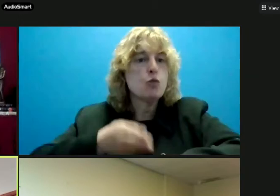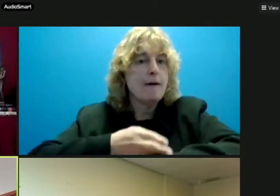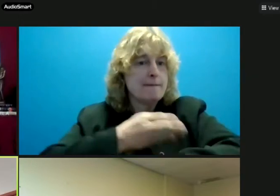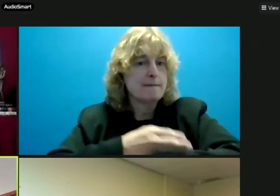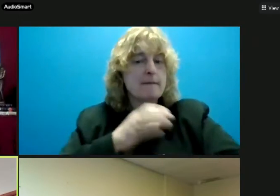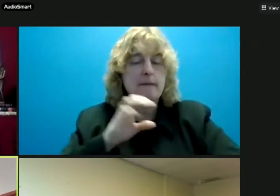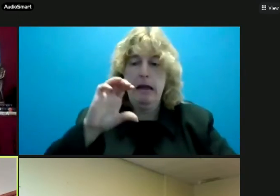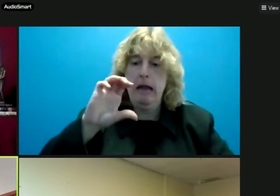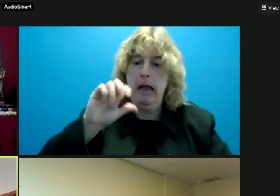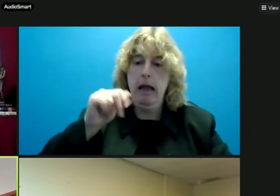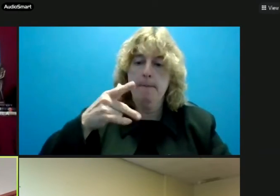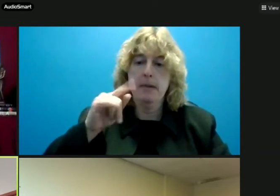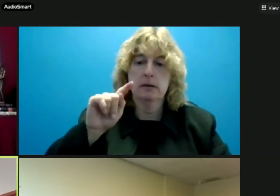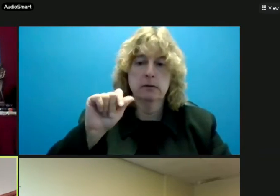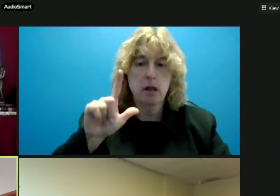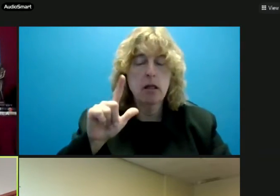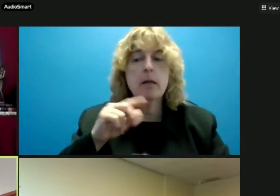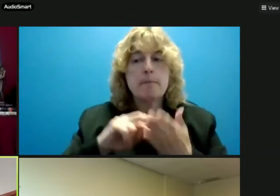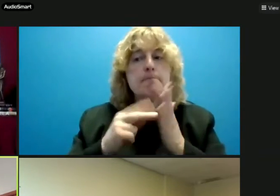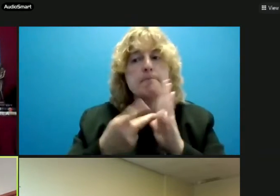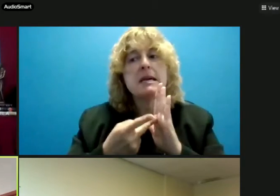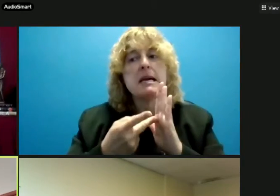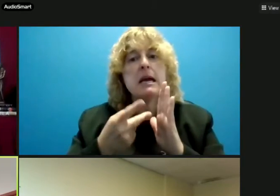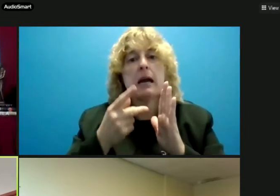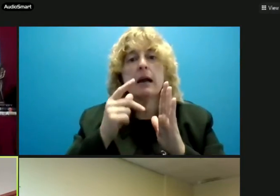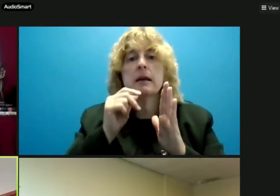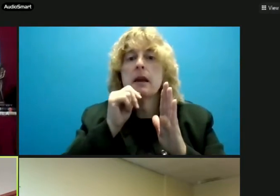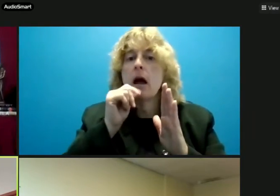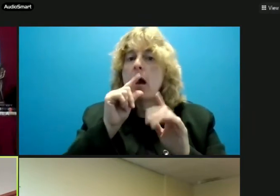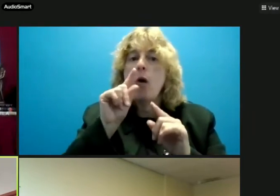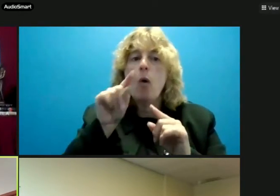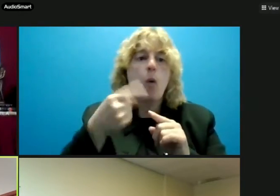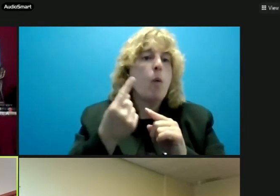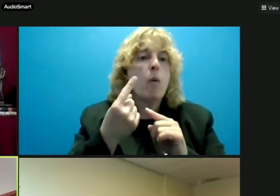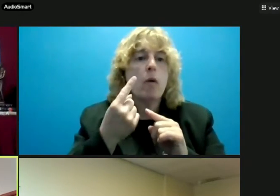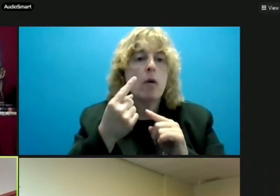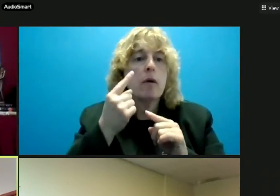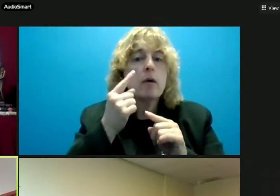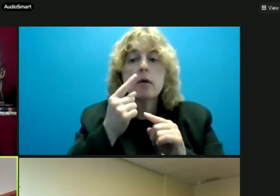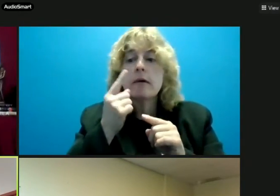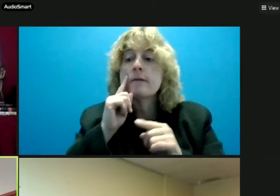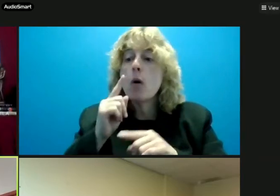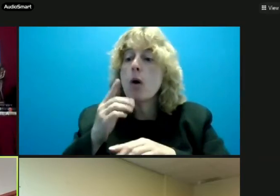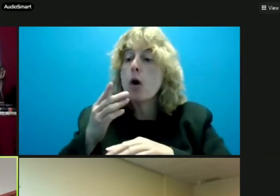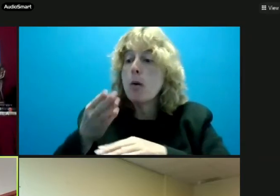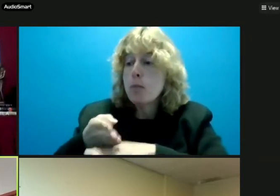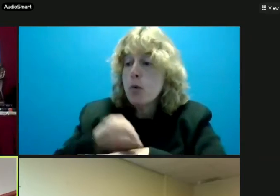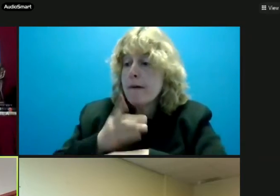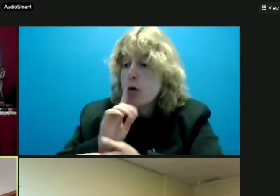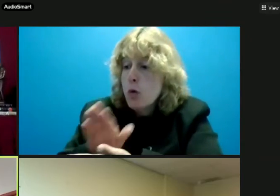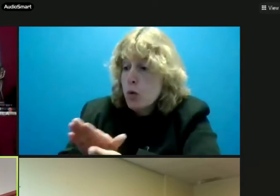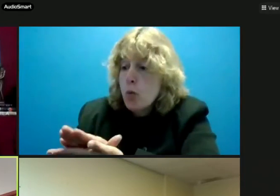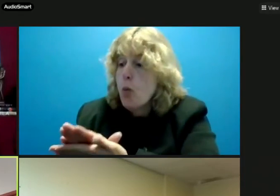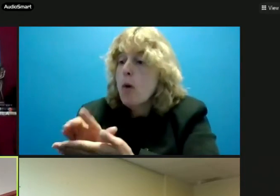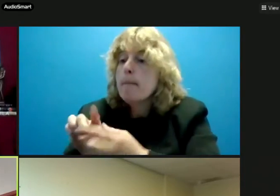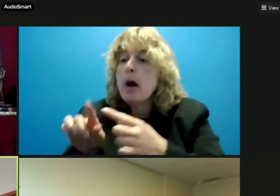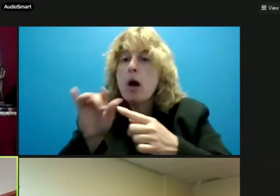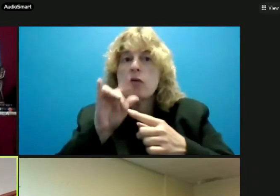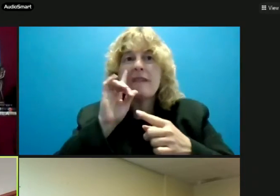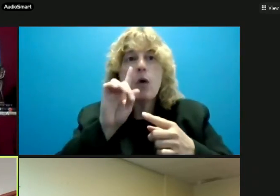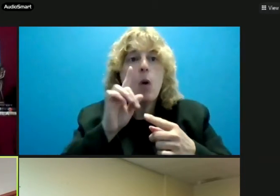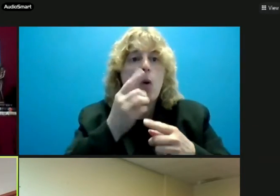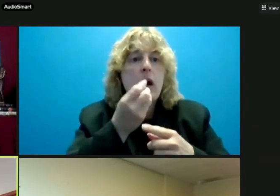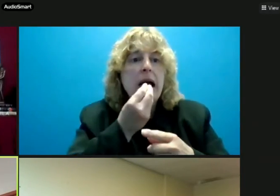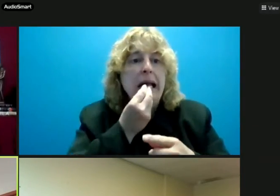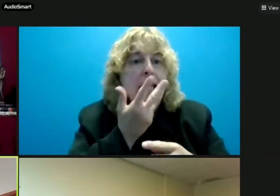to not just look at improvements that we would do with HVAC systems or improvements that we would do around circulation and those